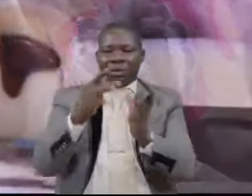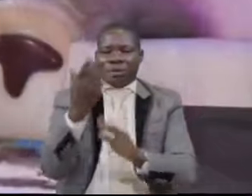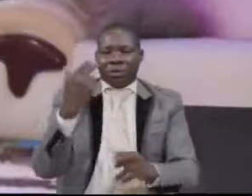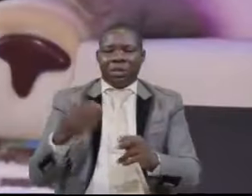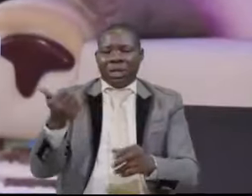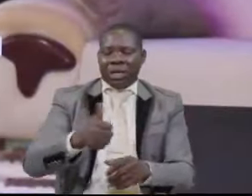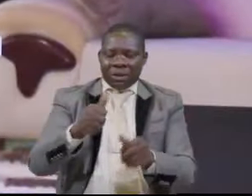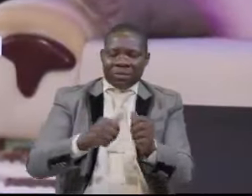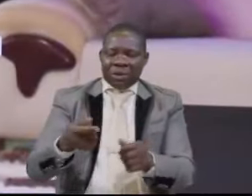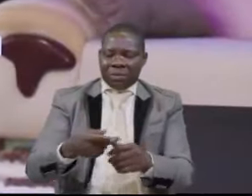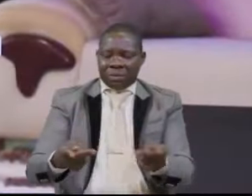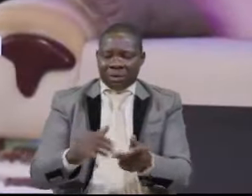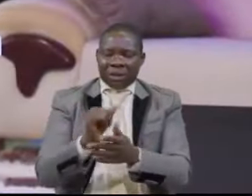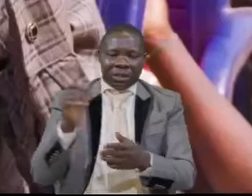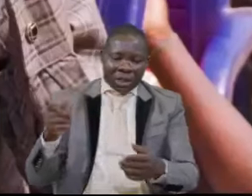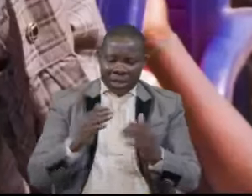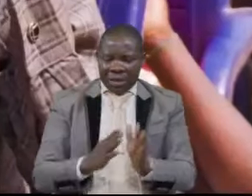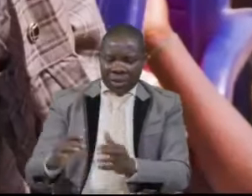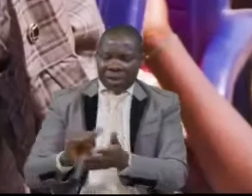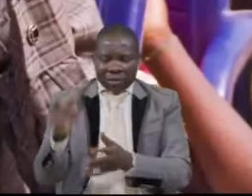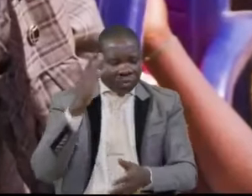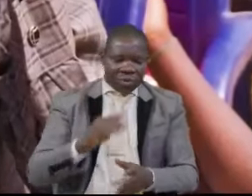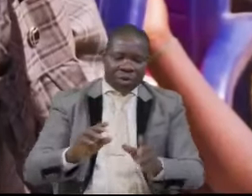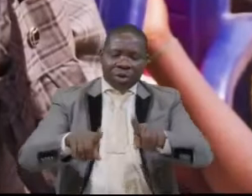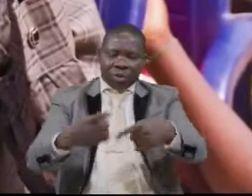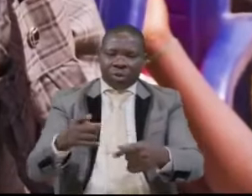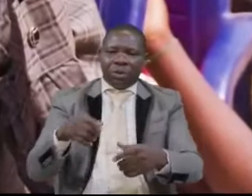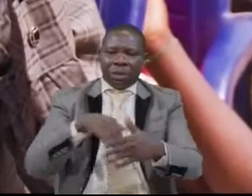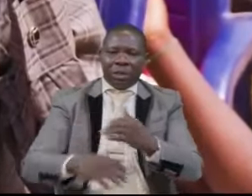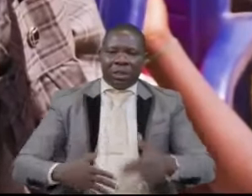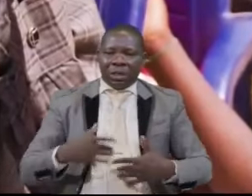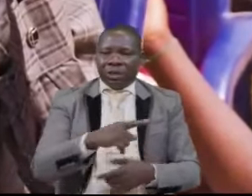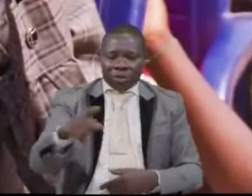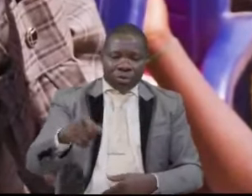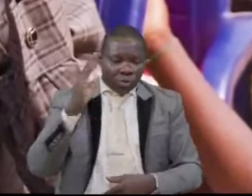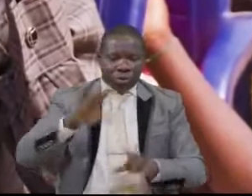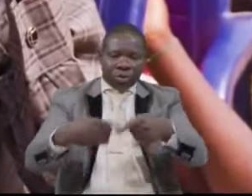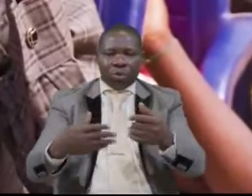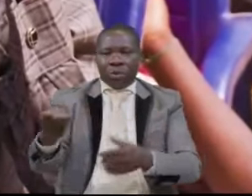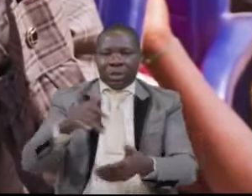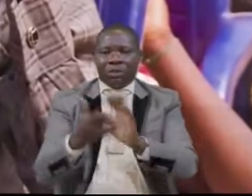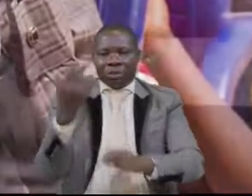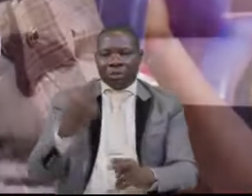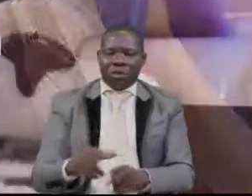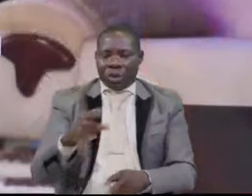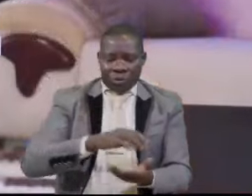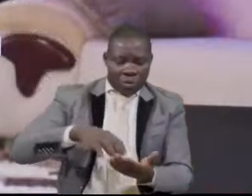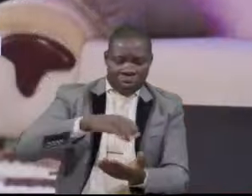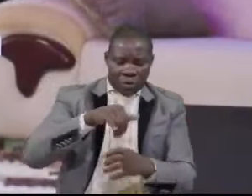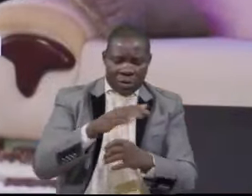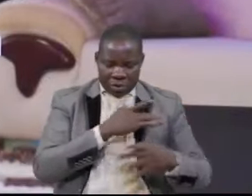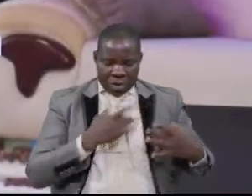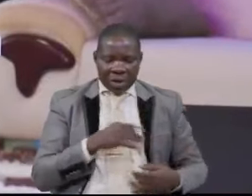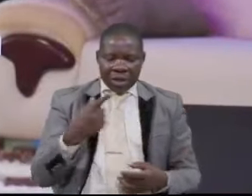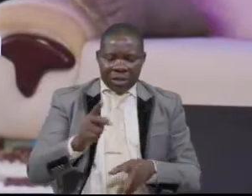life, you will get there. No confusion in your heart. The people that do know their